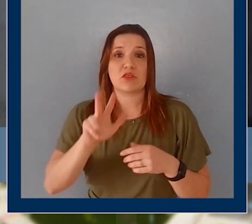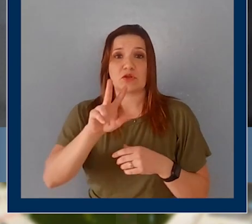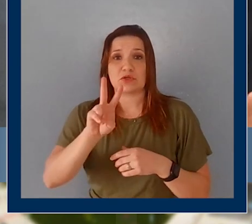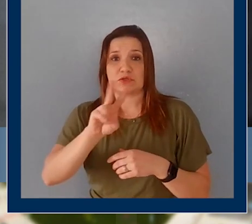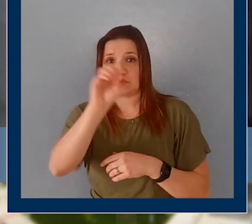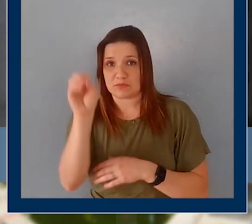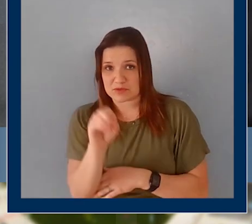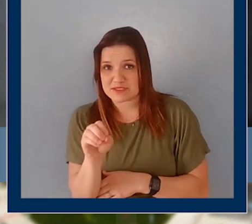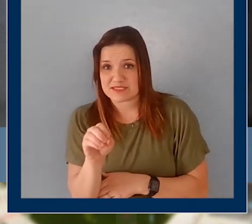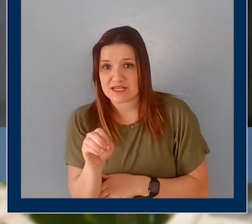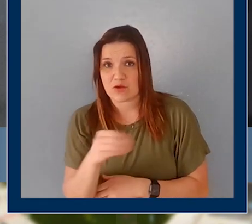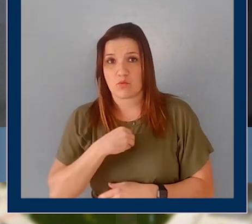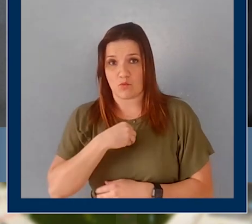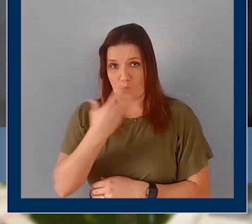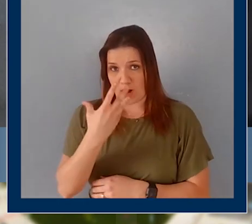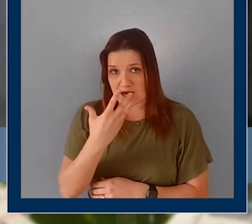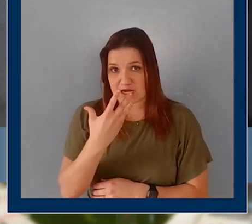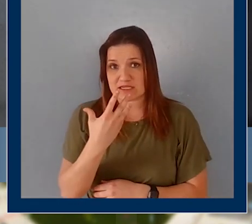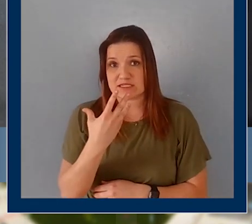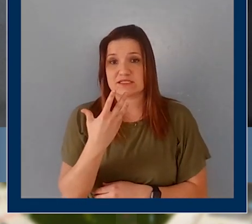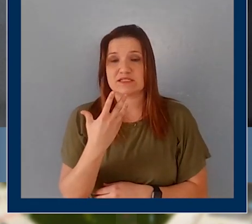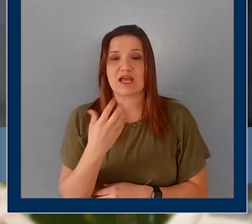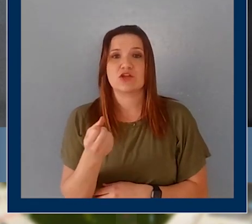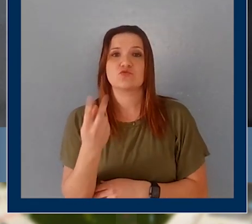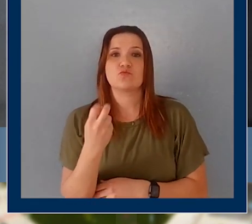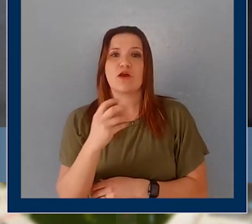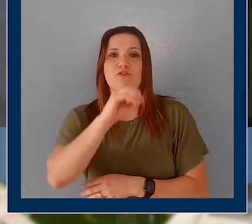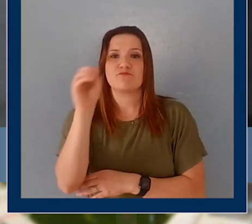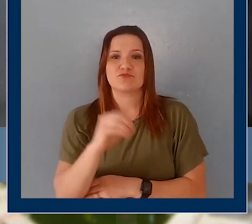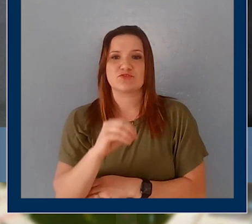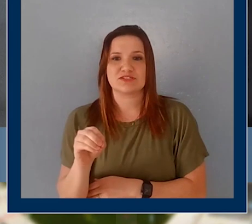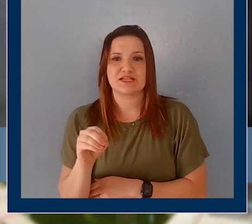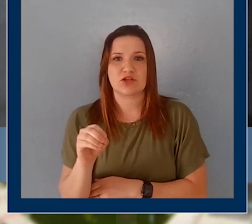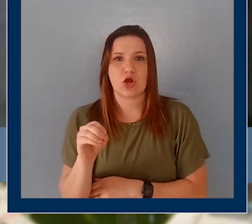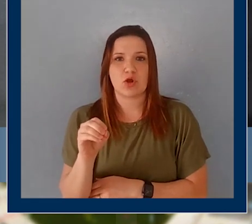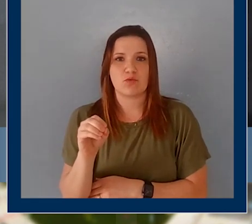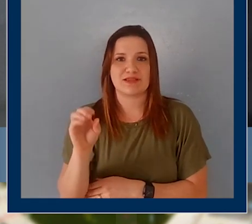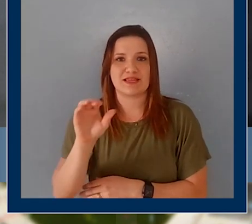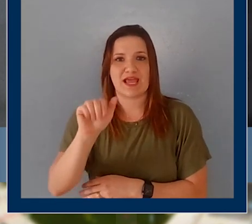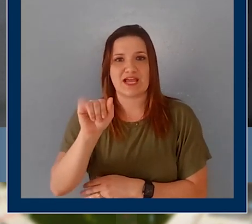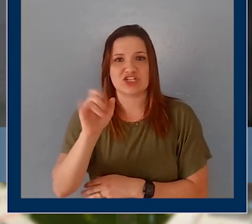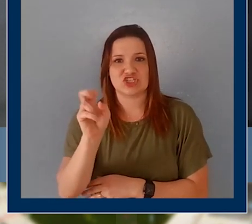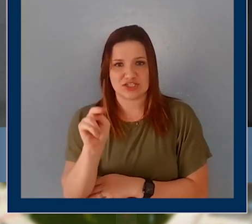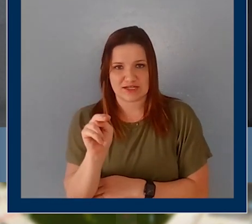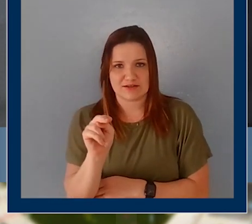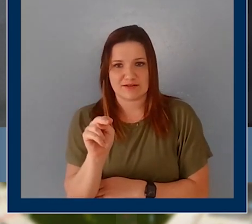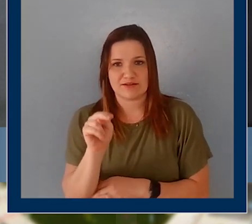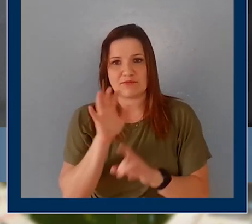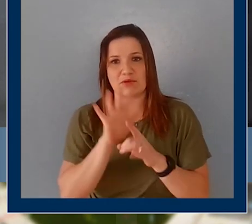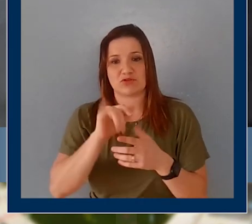in, and keep this in mind as I move to the county numbers. But statewide, of